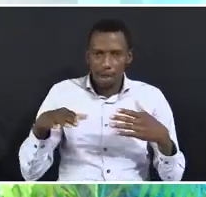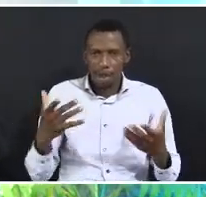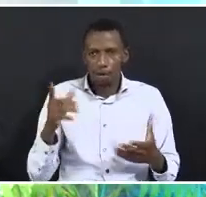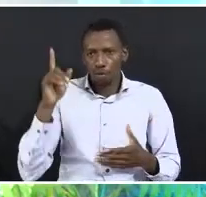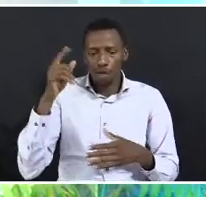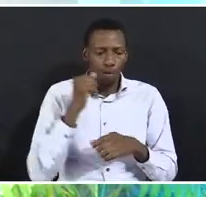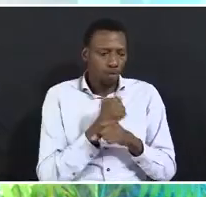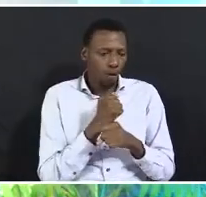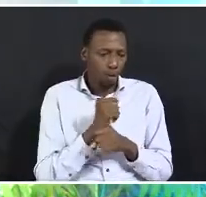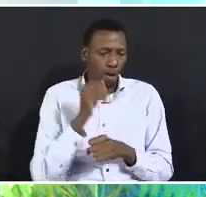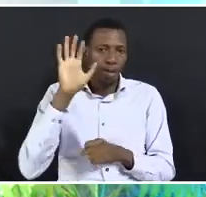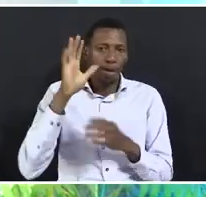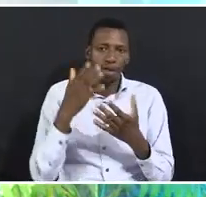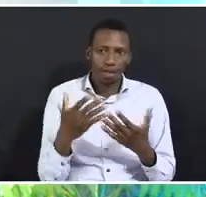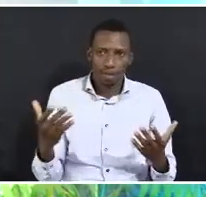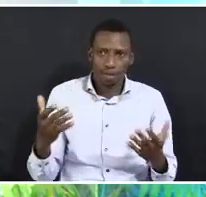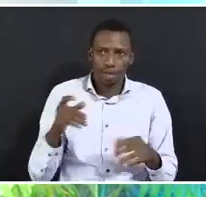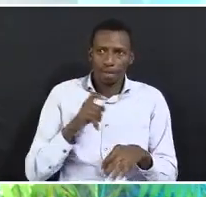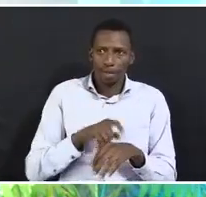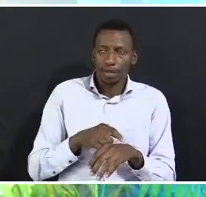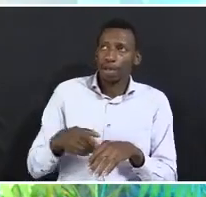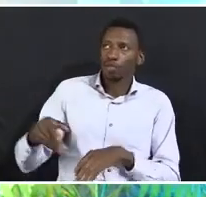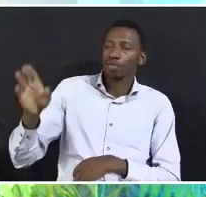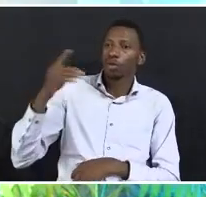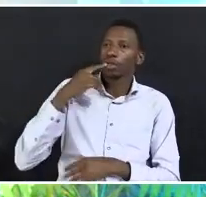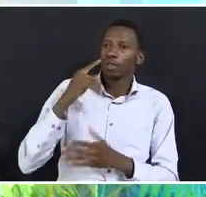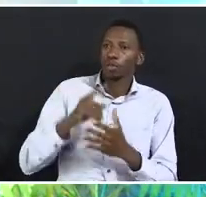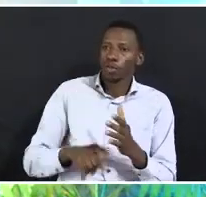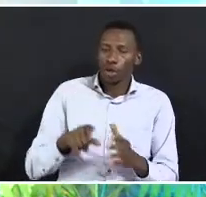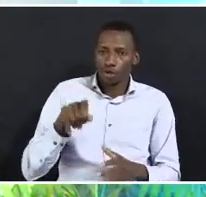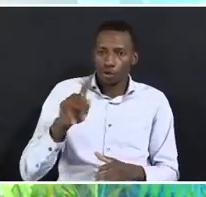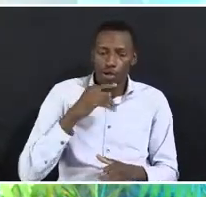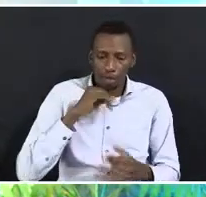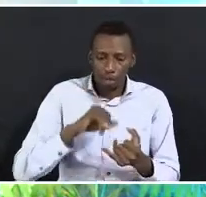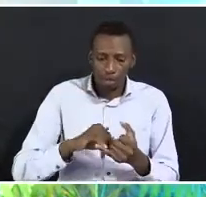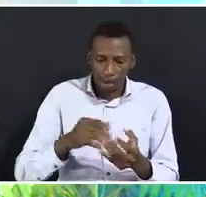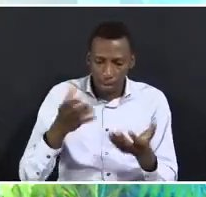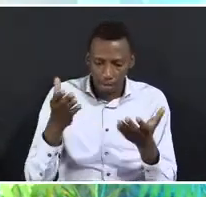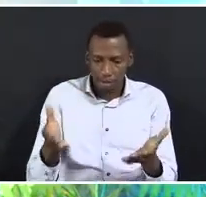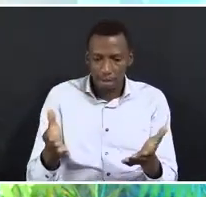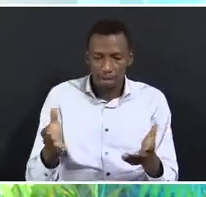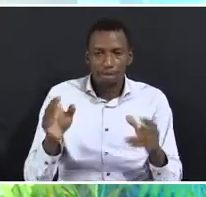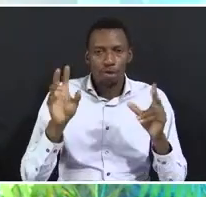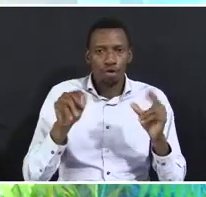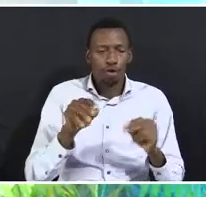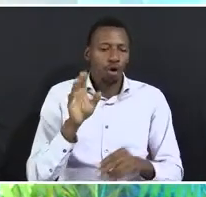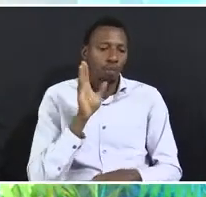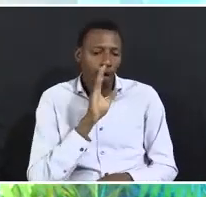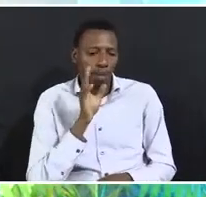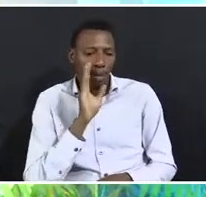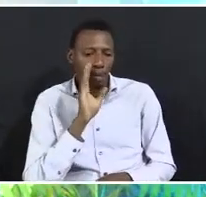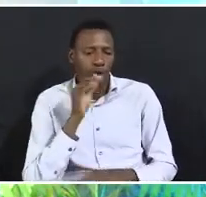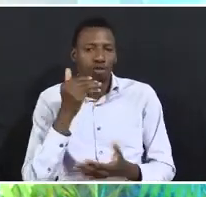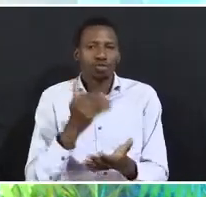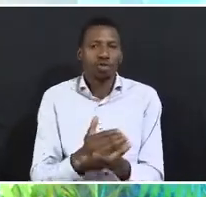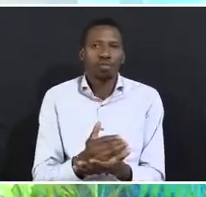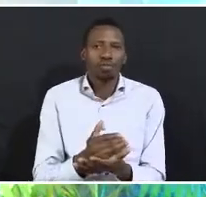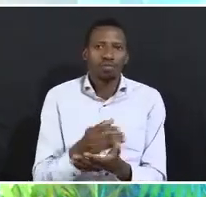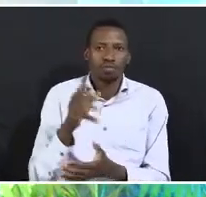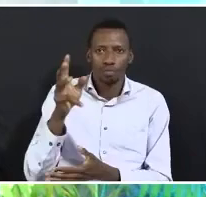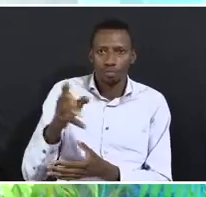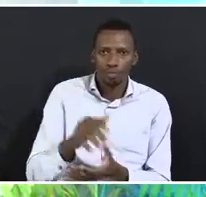his things. When God says your husband has arrived, no amount of gossip can stop it.